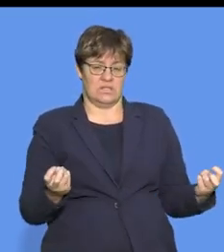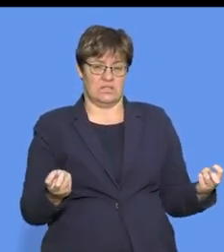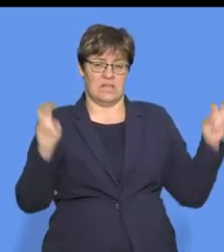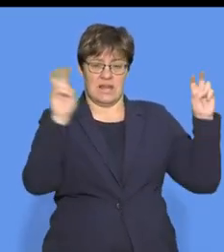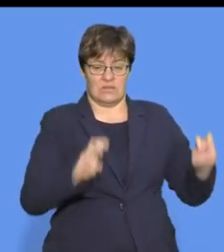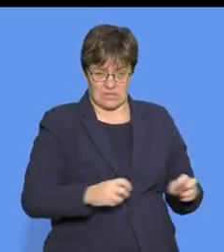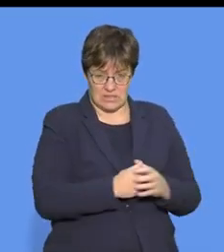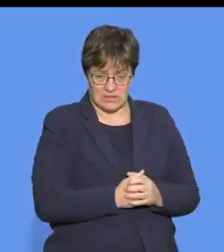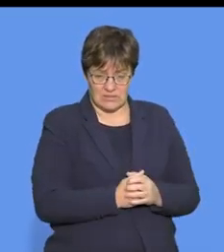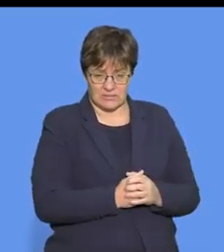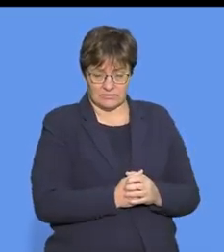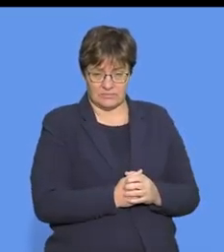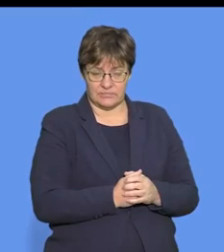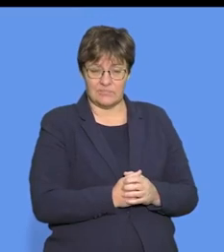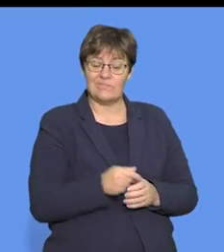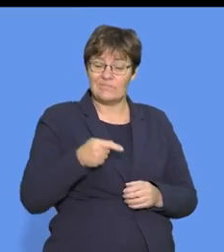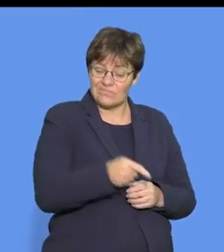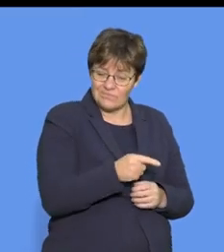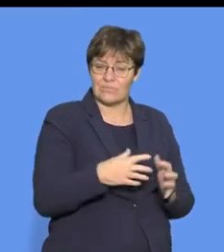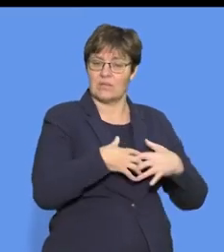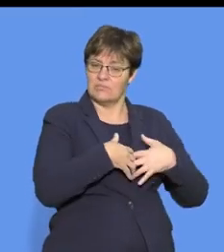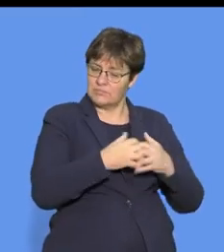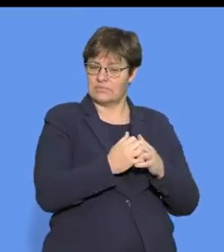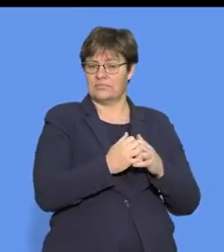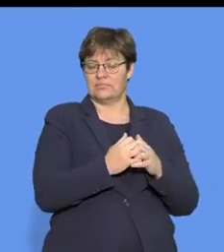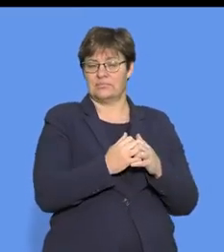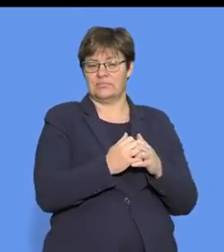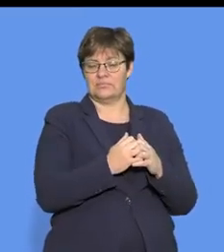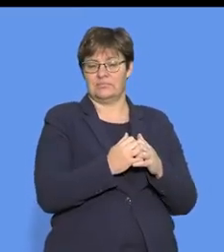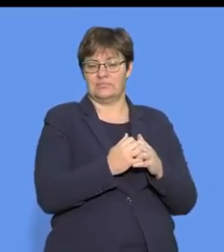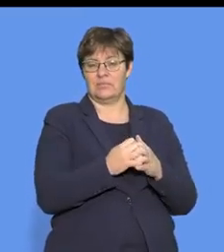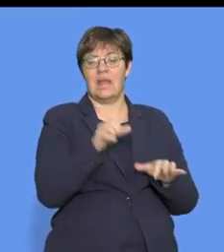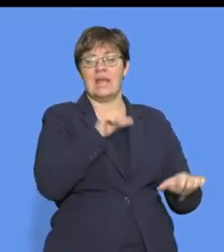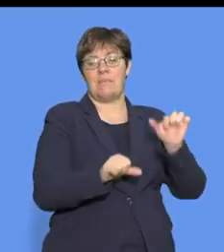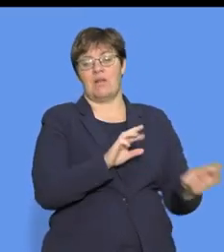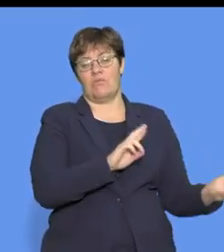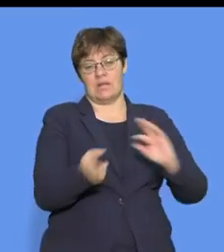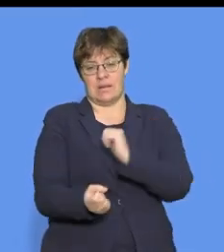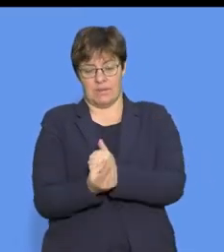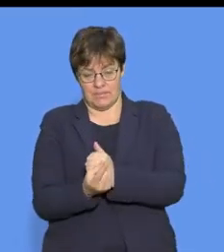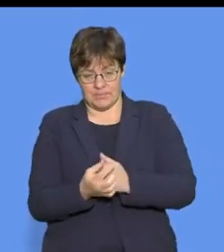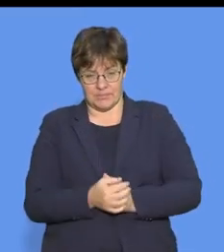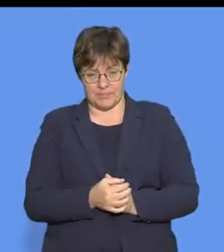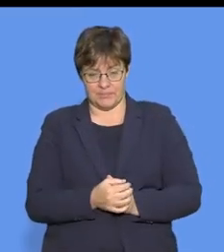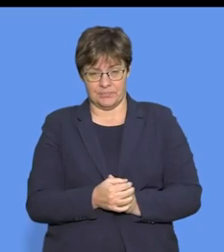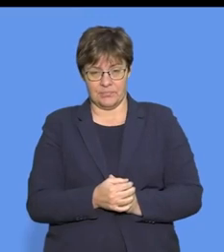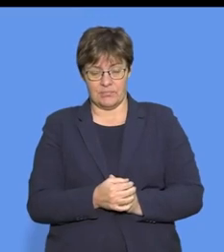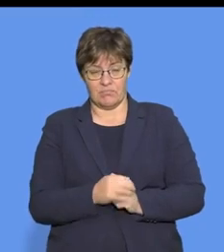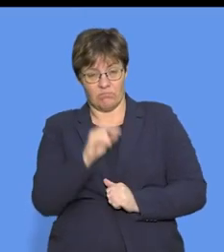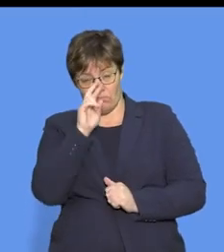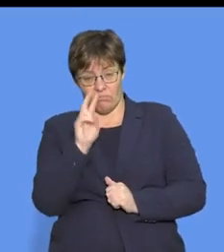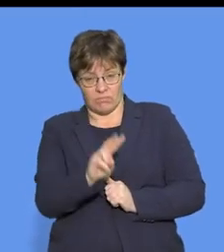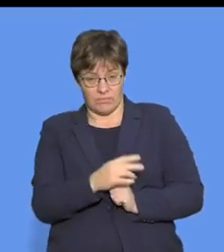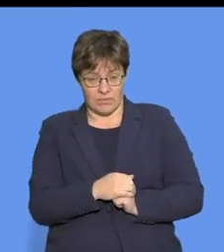source of electricity. It's the thing that's making the chemical reactions take place. If